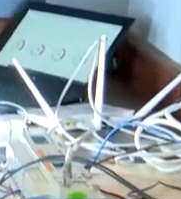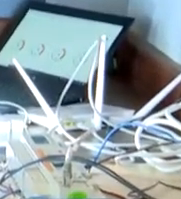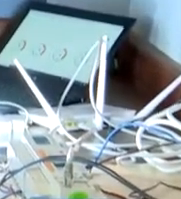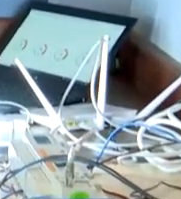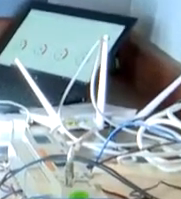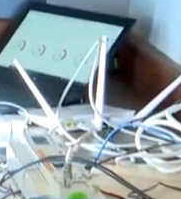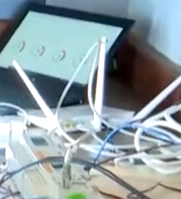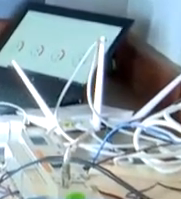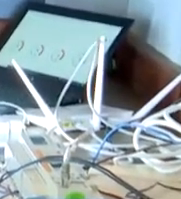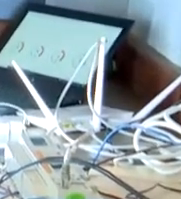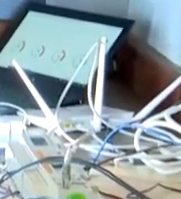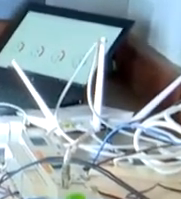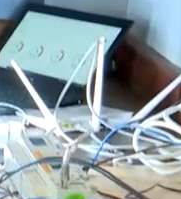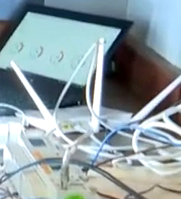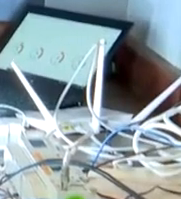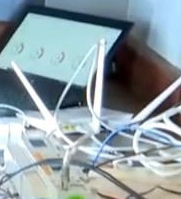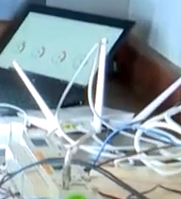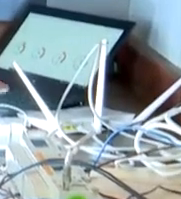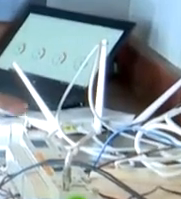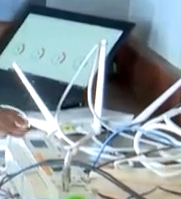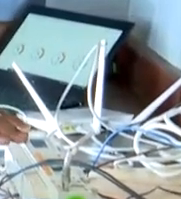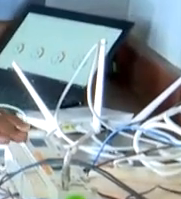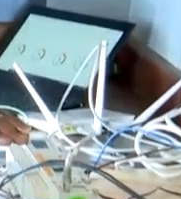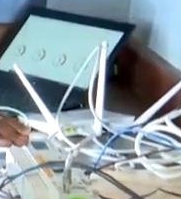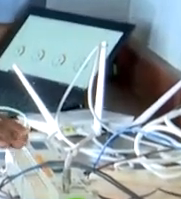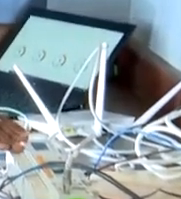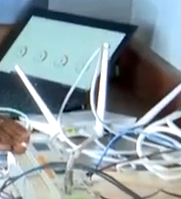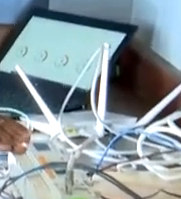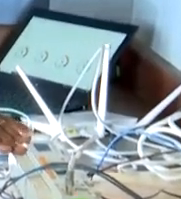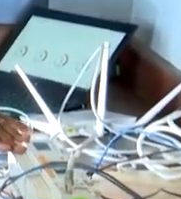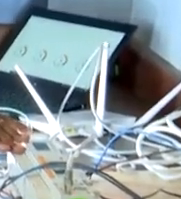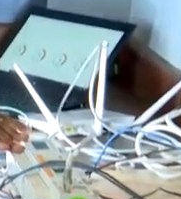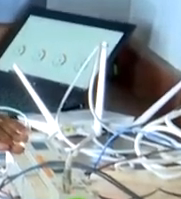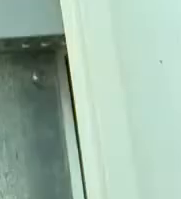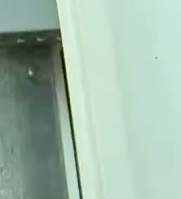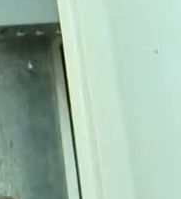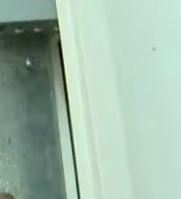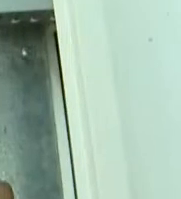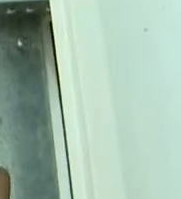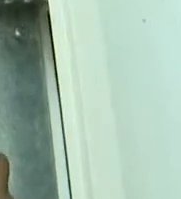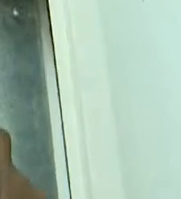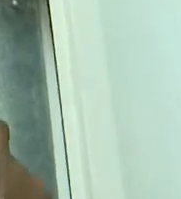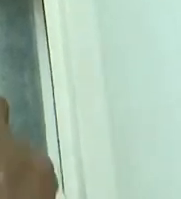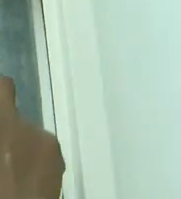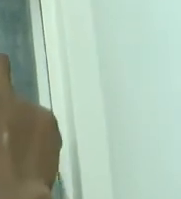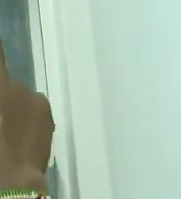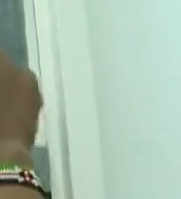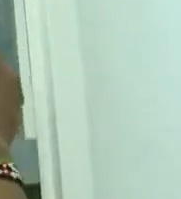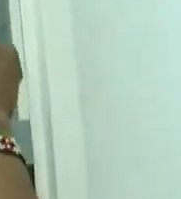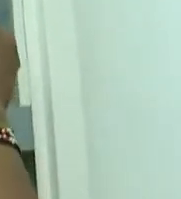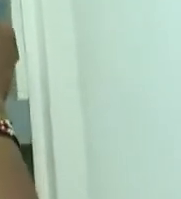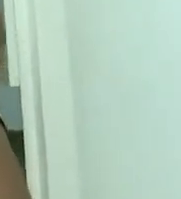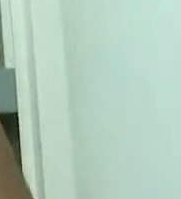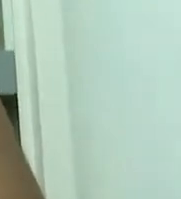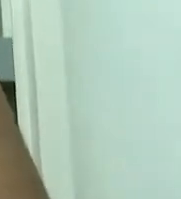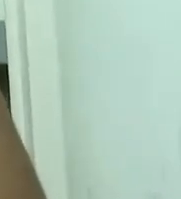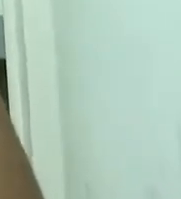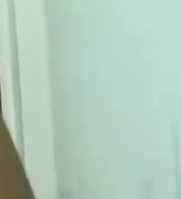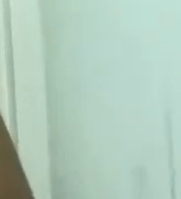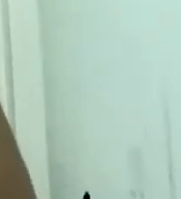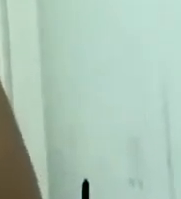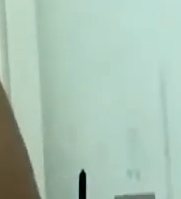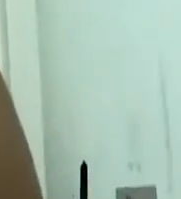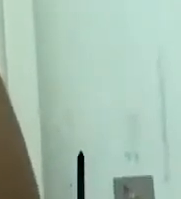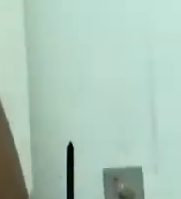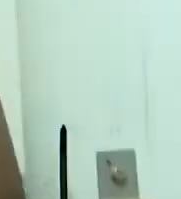scripts that we can now use to control the meters. This is an example of a smart power